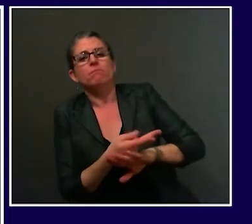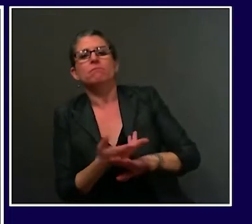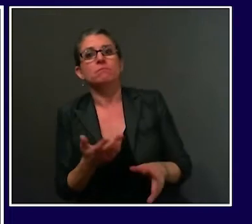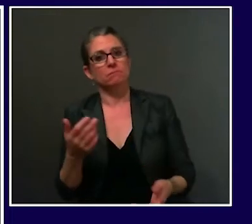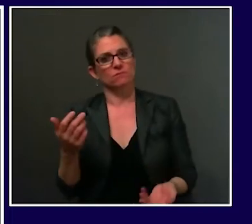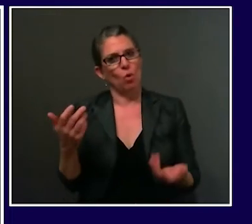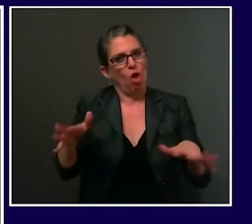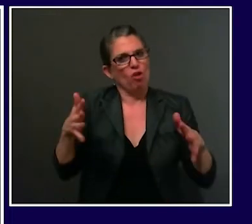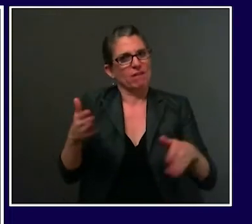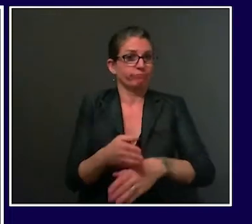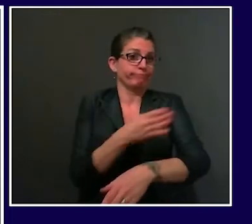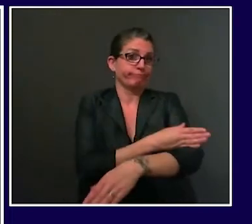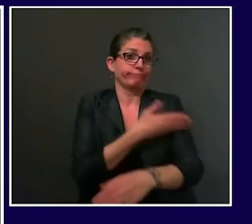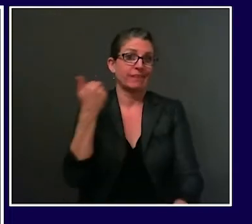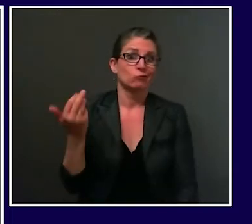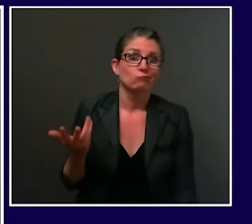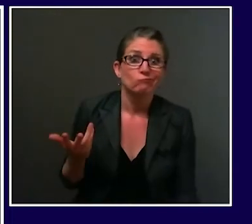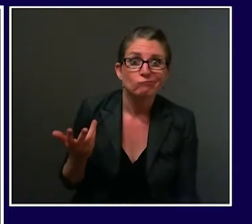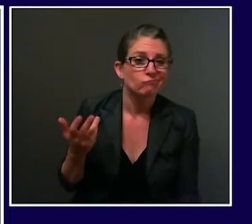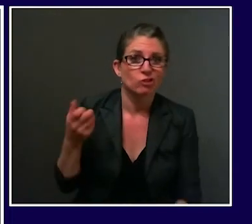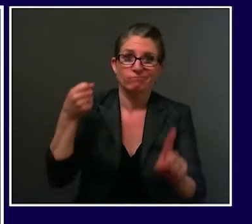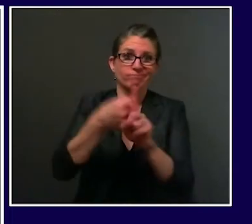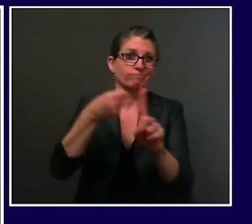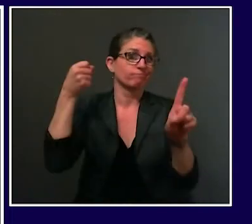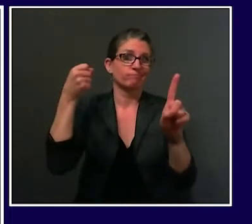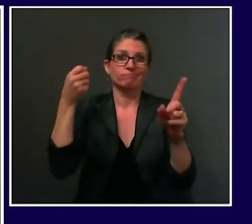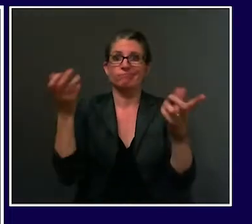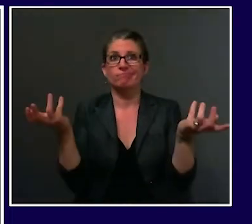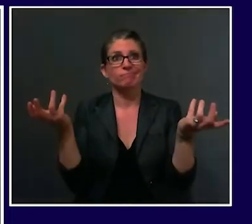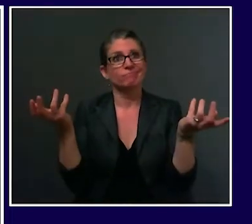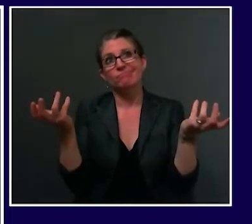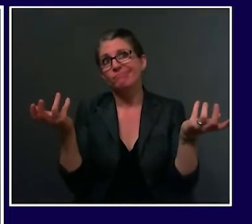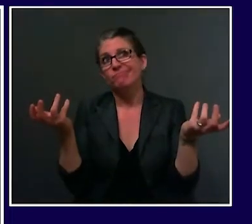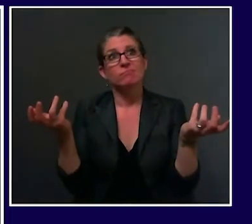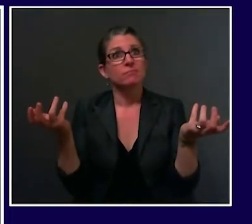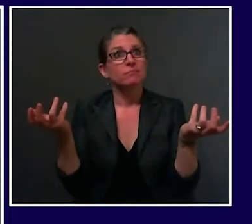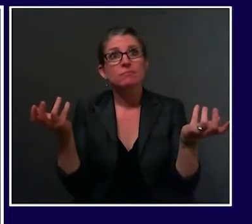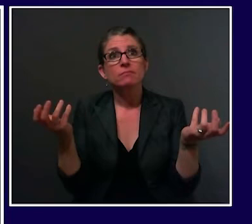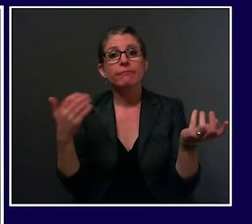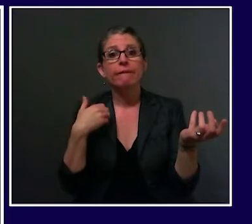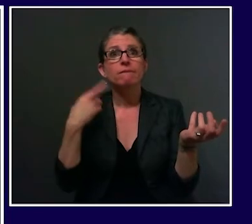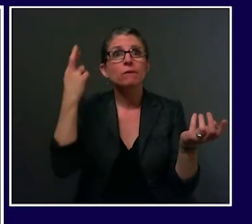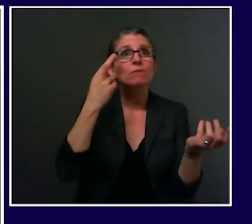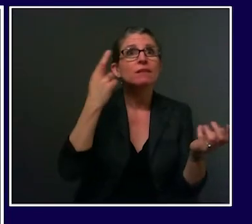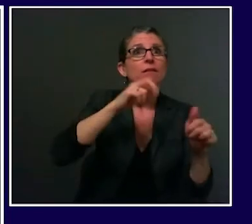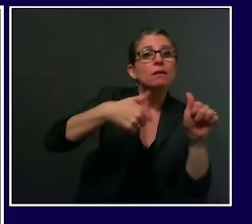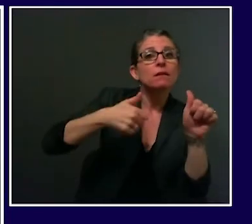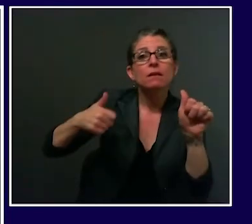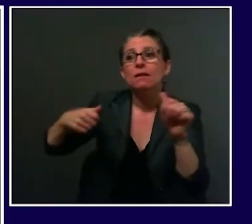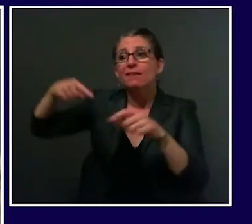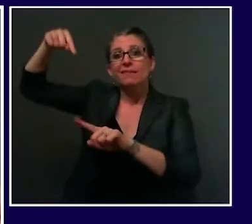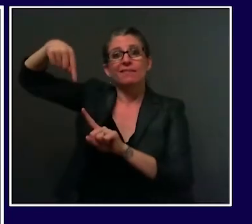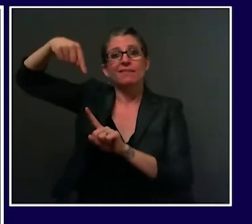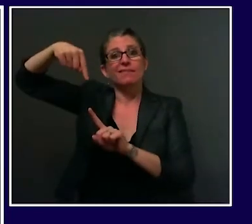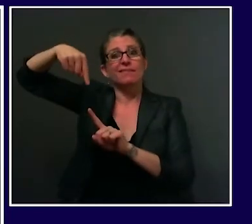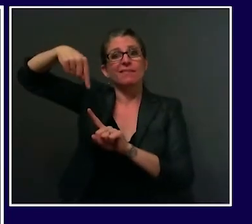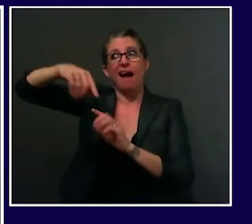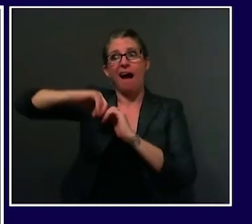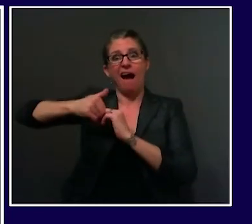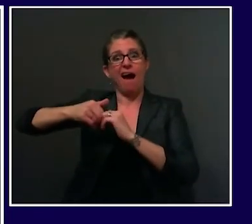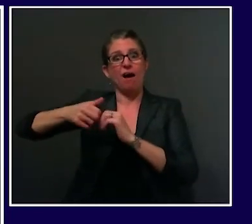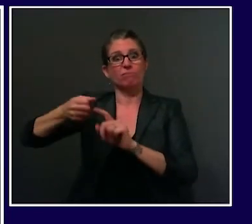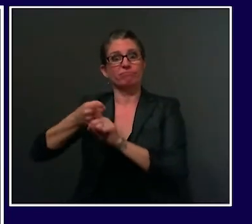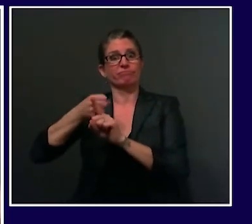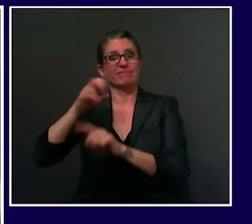now. Now, whether this was related to common exposure that they might have had, or whether it was just a